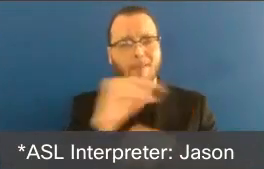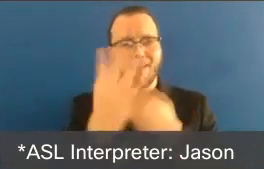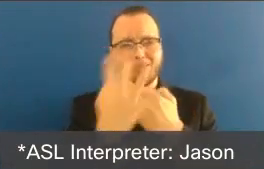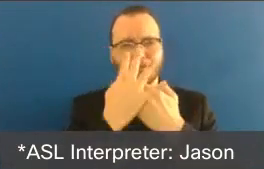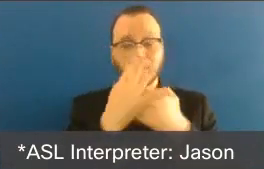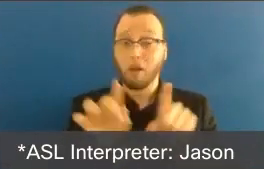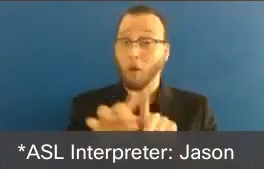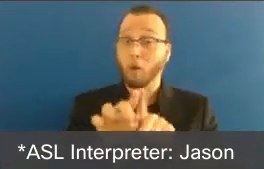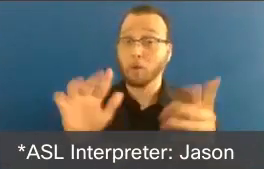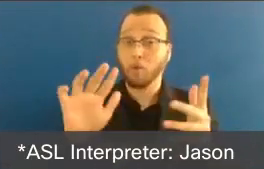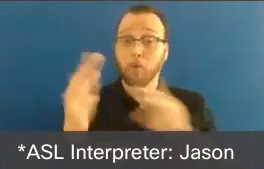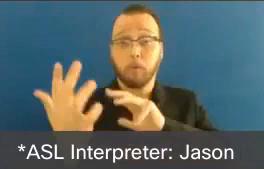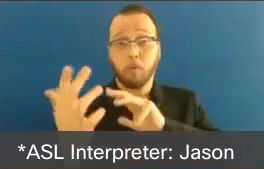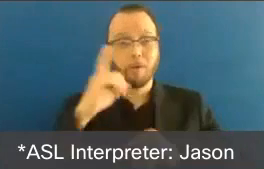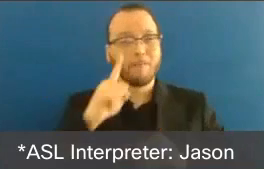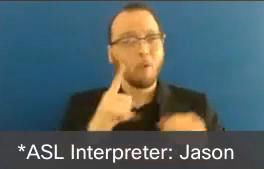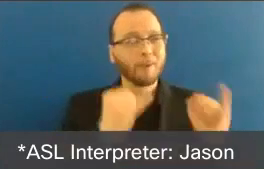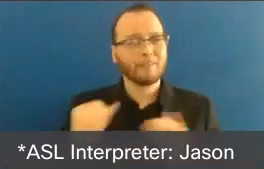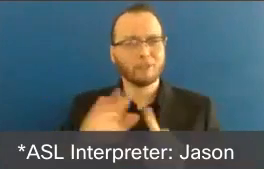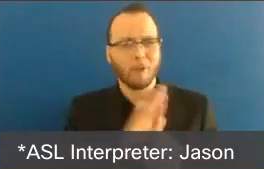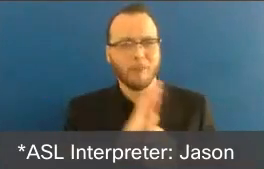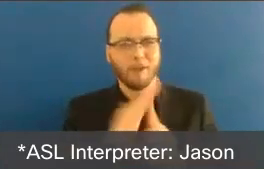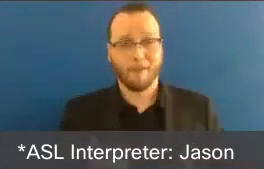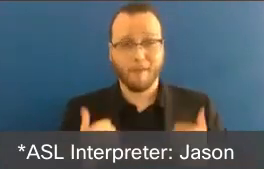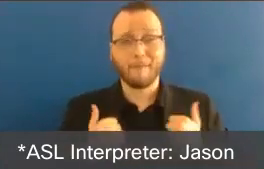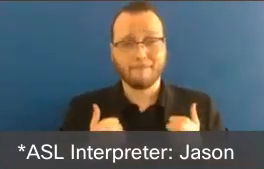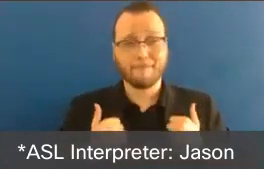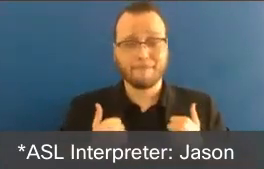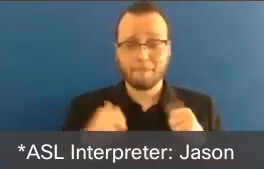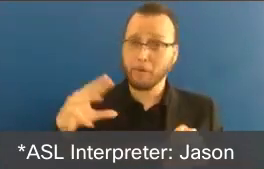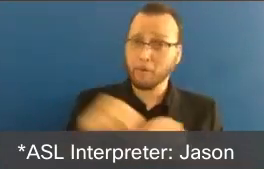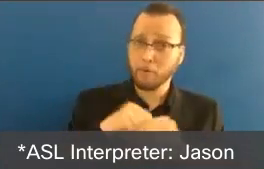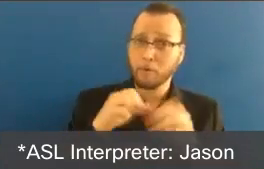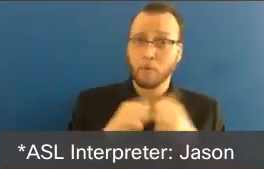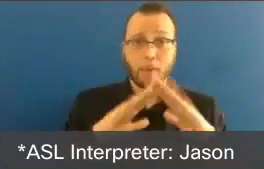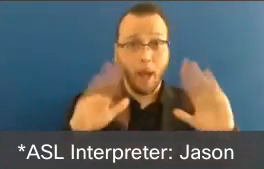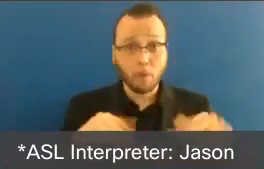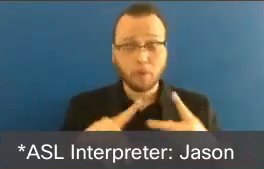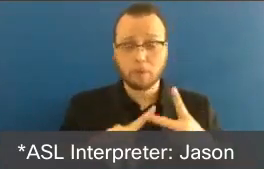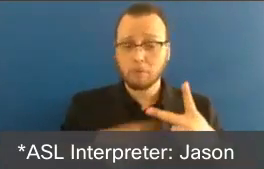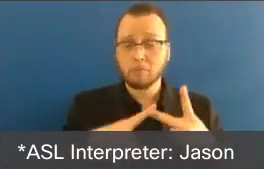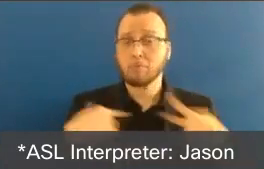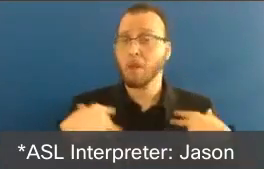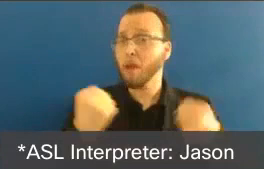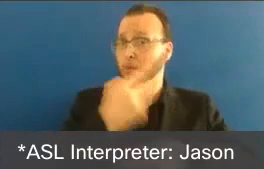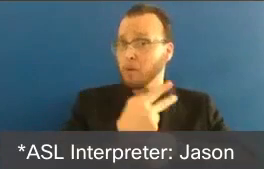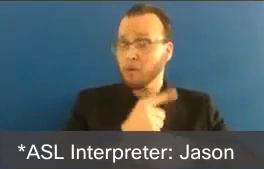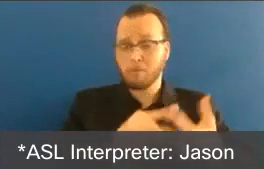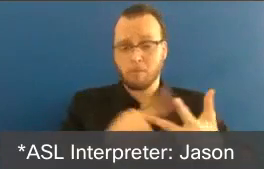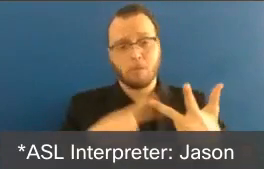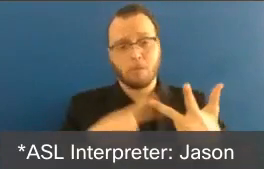often destabilizing in an individual's life, including their housing, healthcare, employment, and